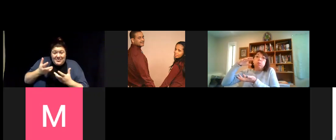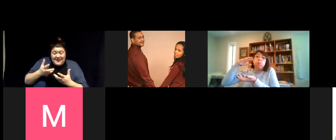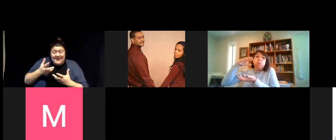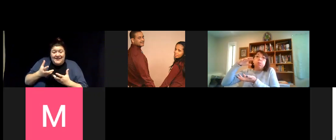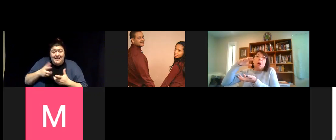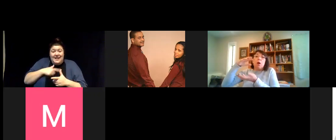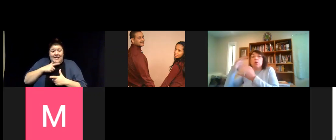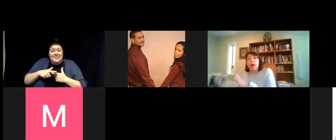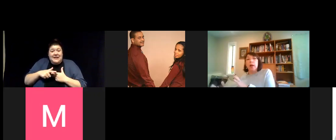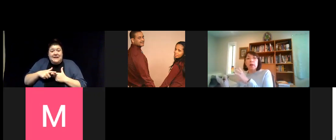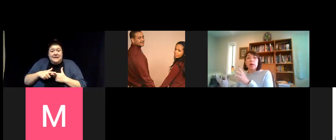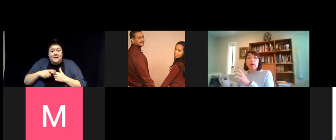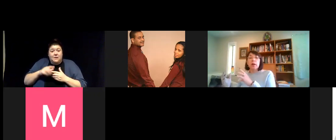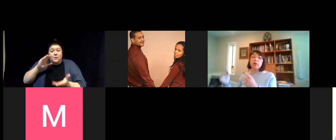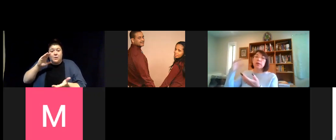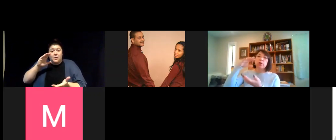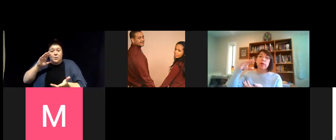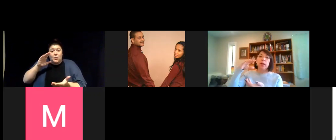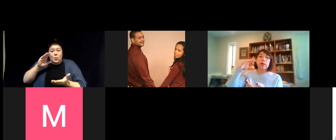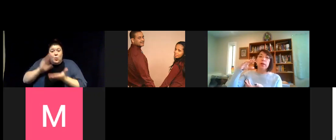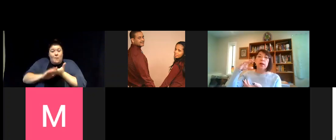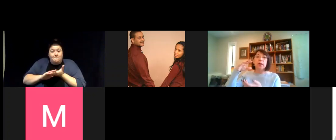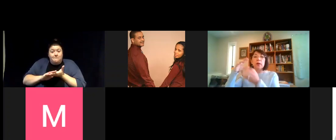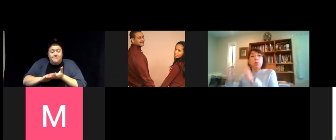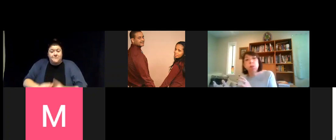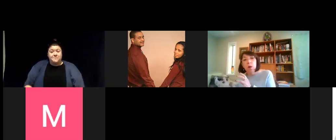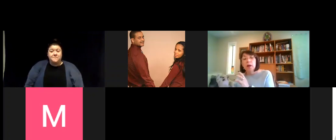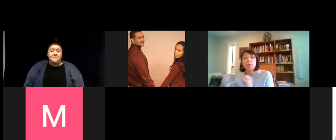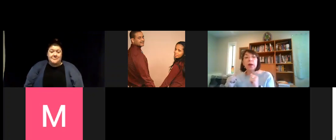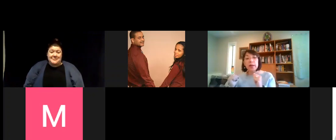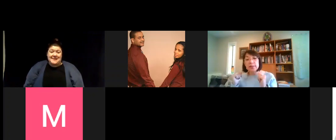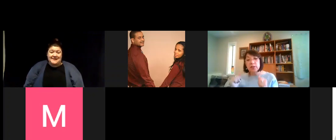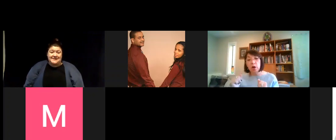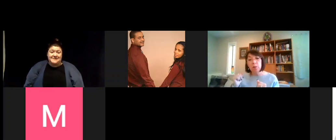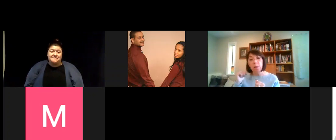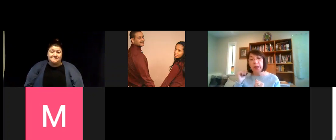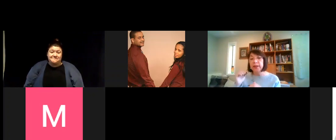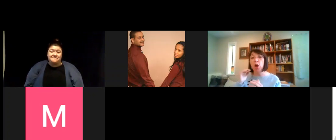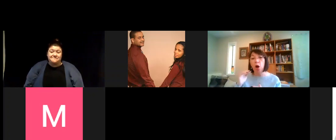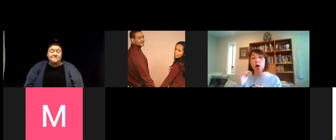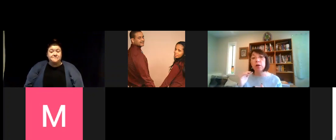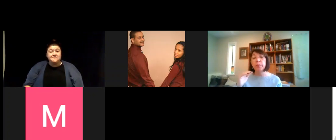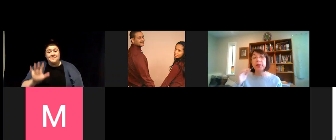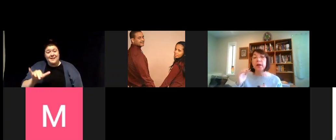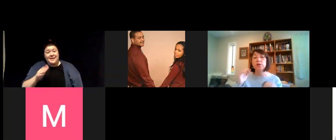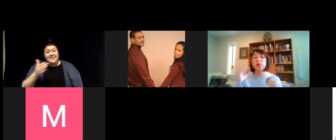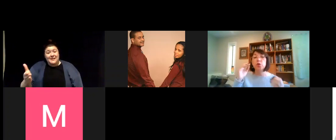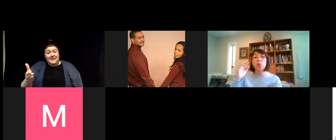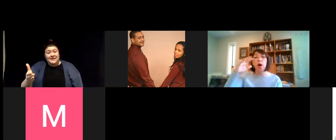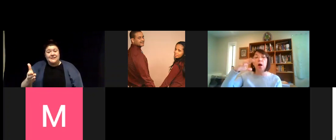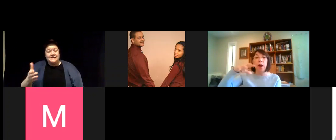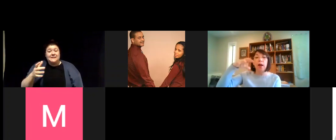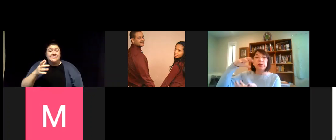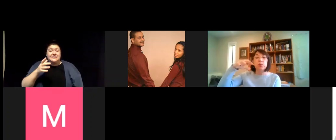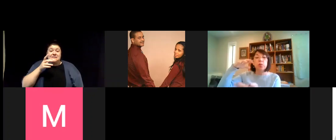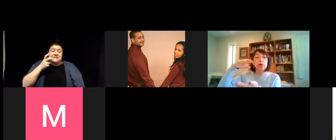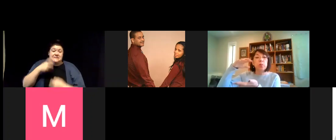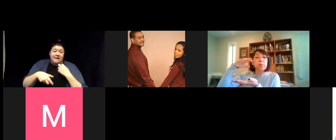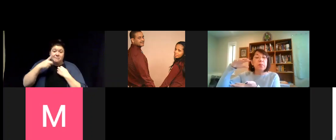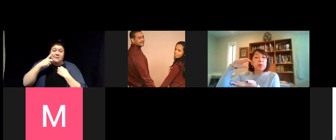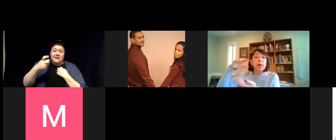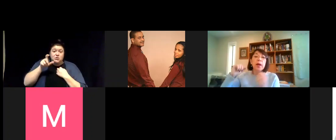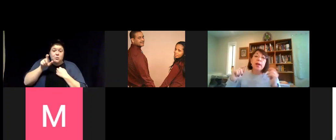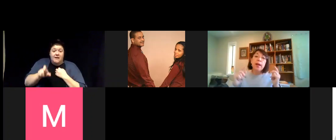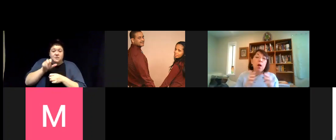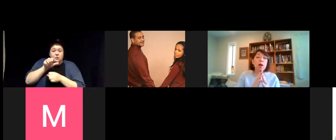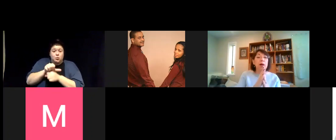oh, okay, I know. Right? The thing is that, yeah. Because you are having to work